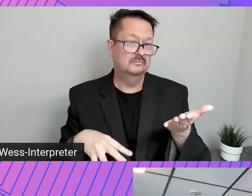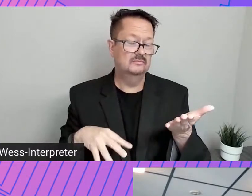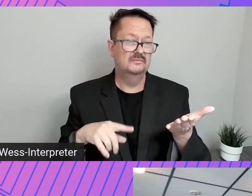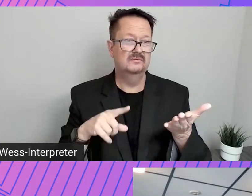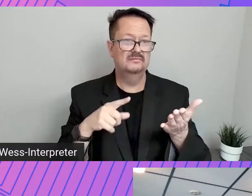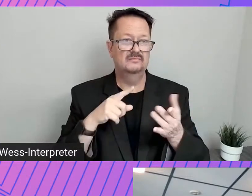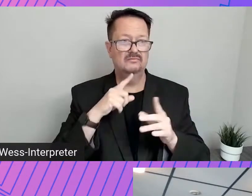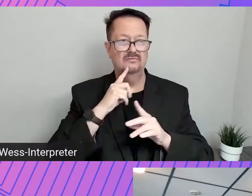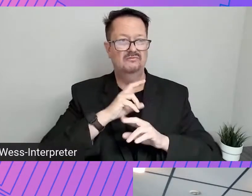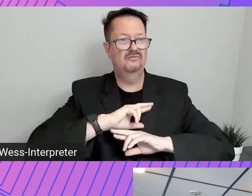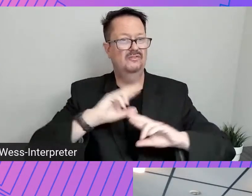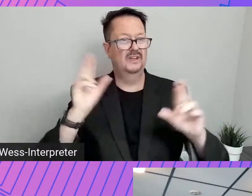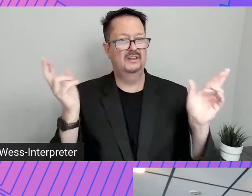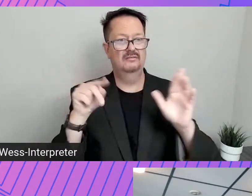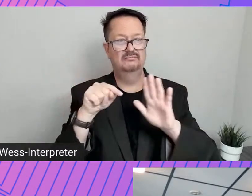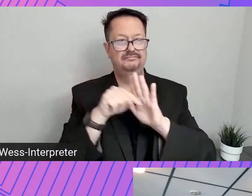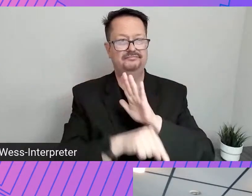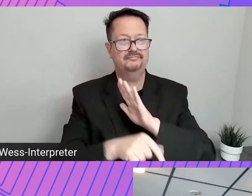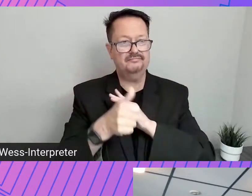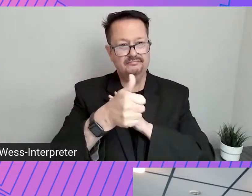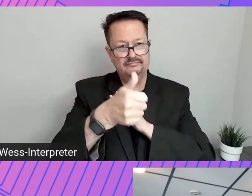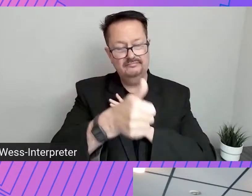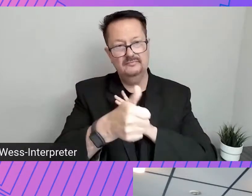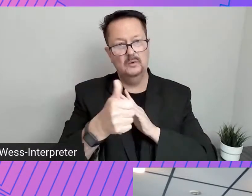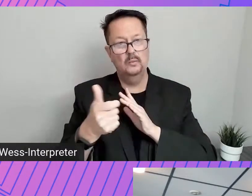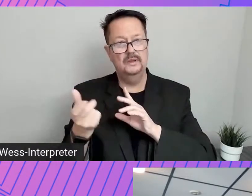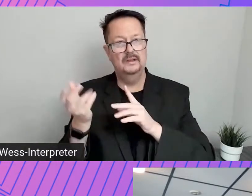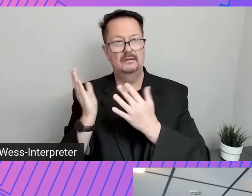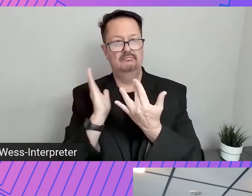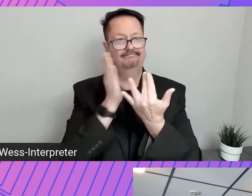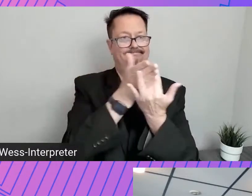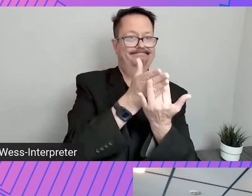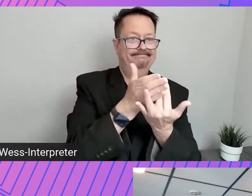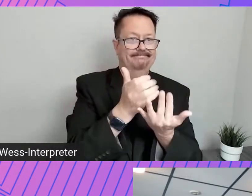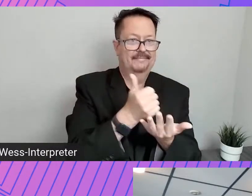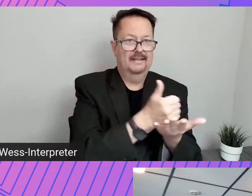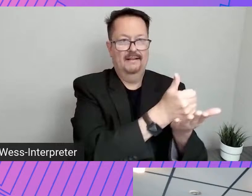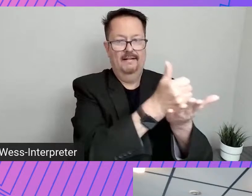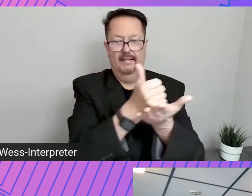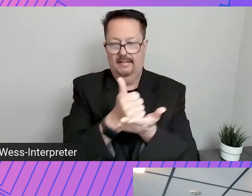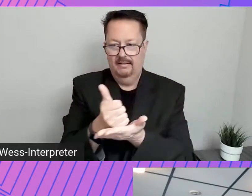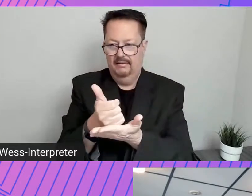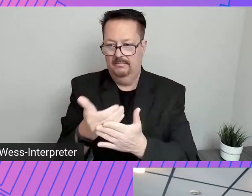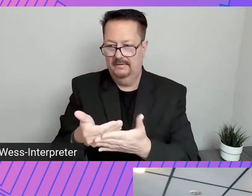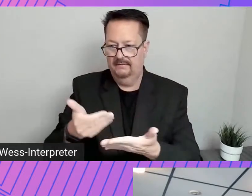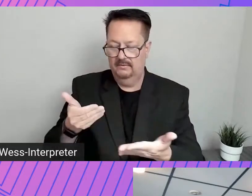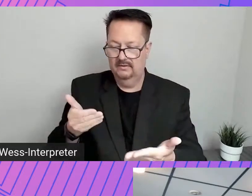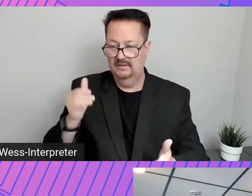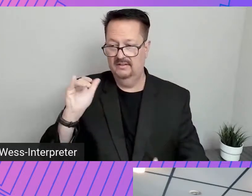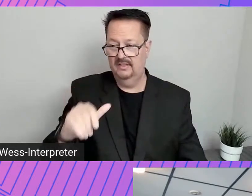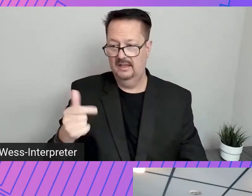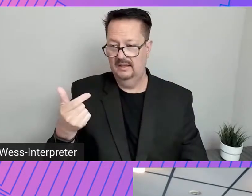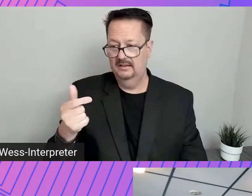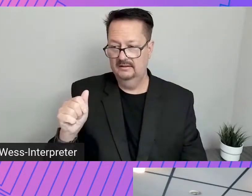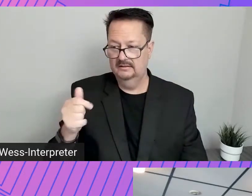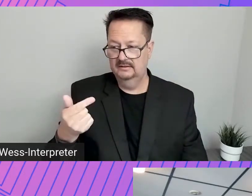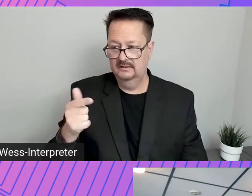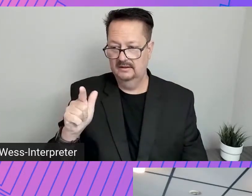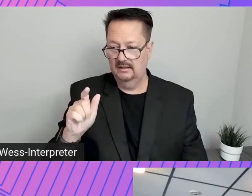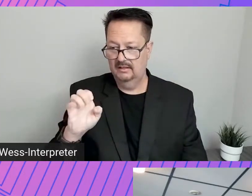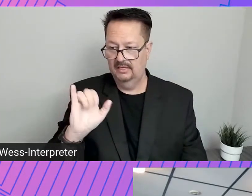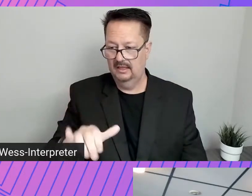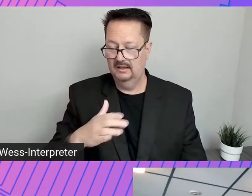take their own lives. We were able to get them help right before they were able to go through that. So that's Gaggle. That's my